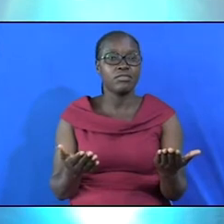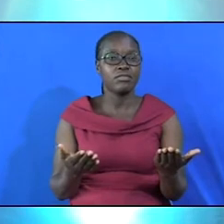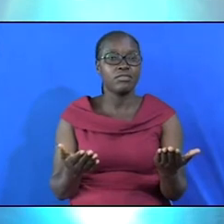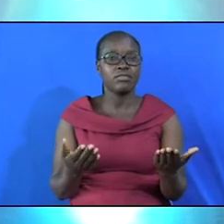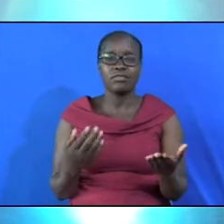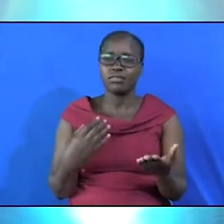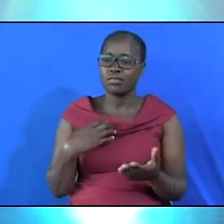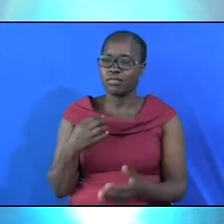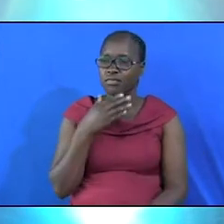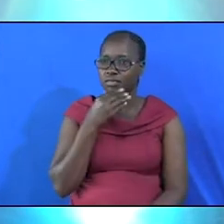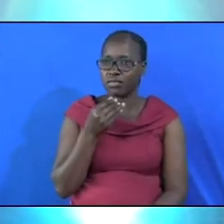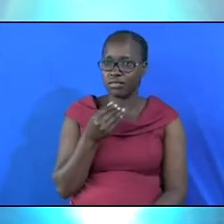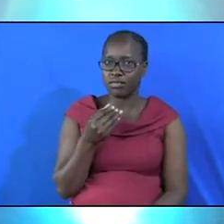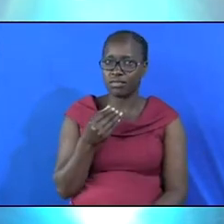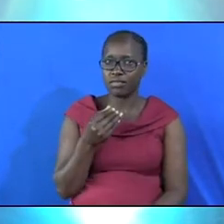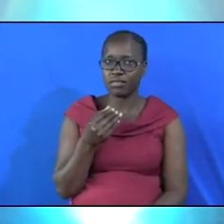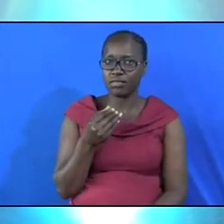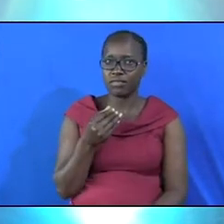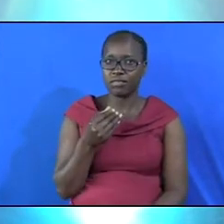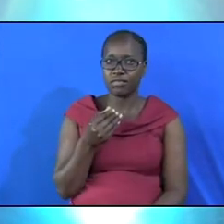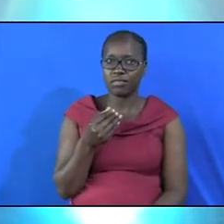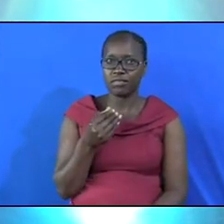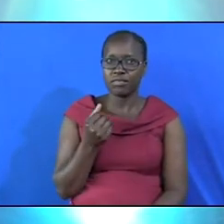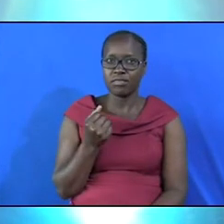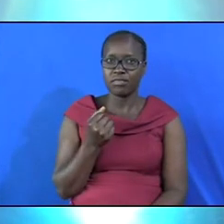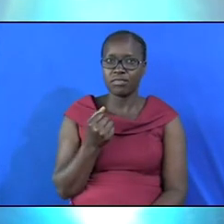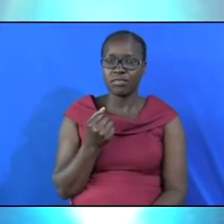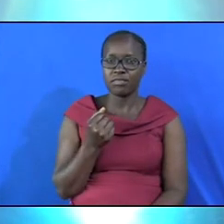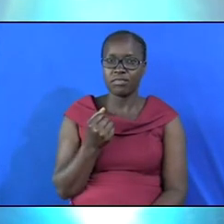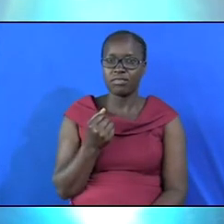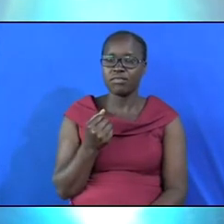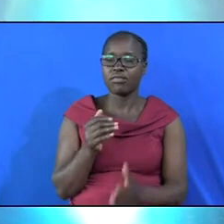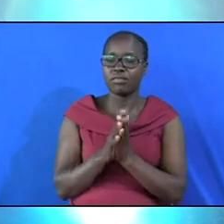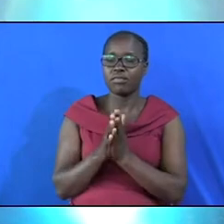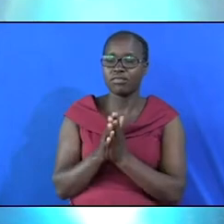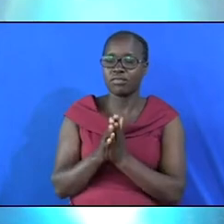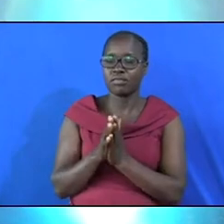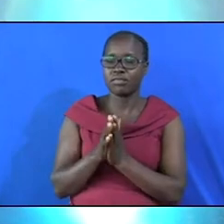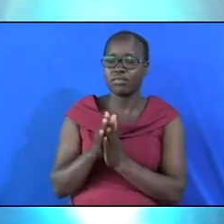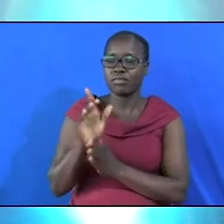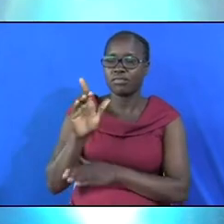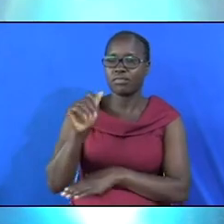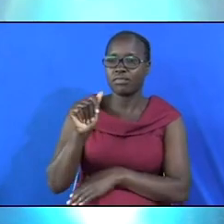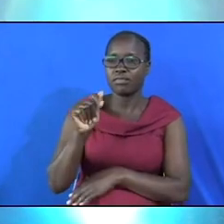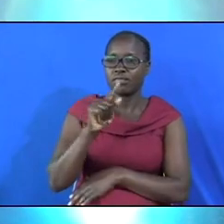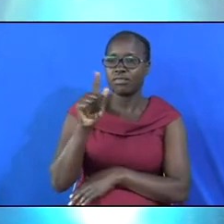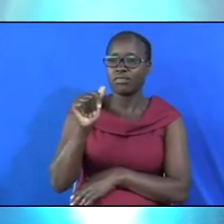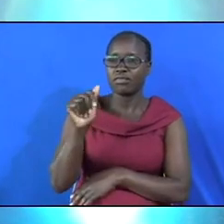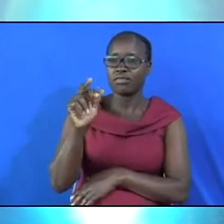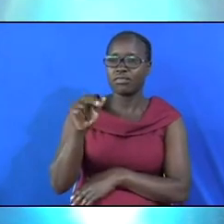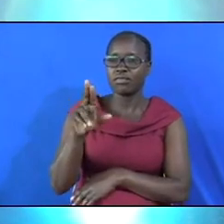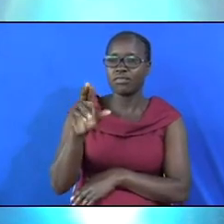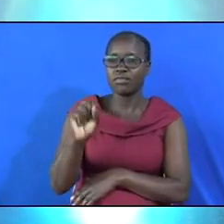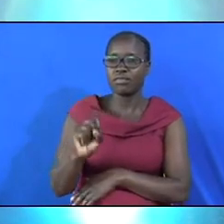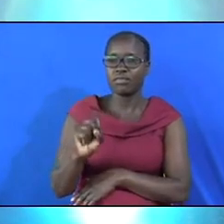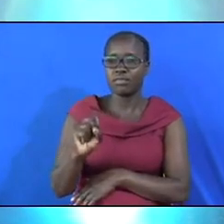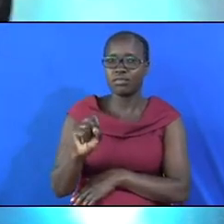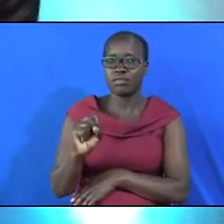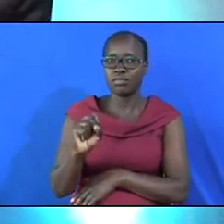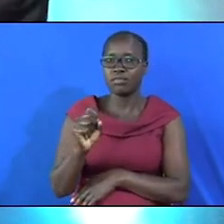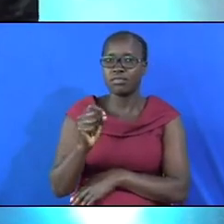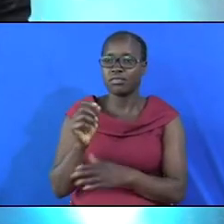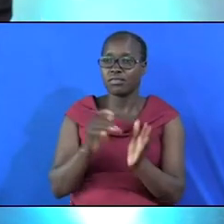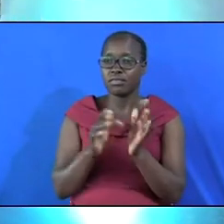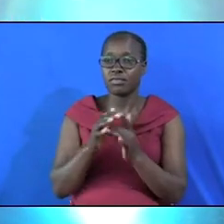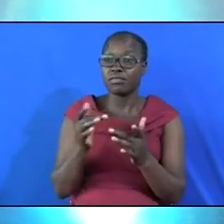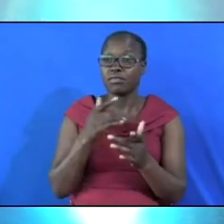the rich man. Do you know the story of the rich man? And Lazarus. That is Luke 16, 25. The Bible says that